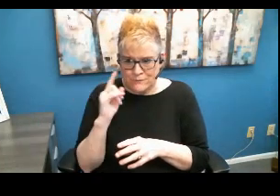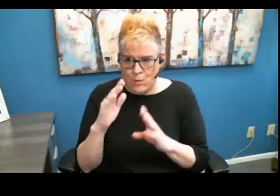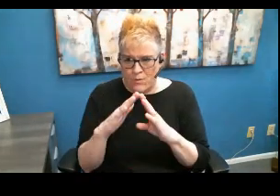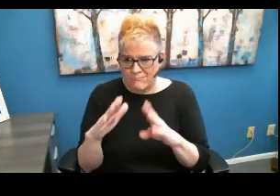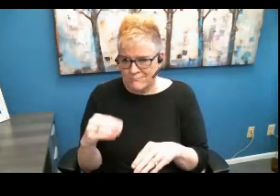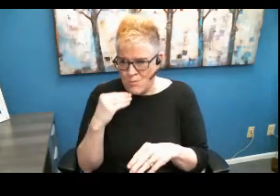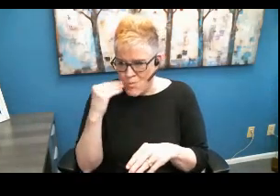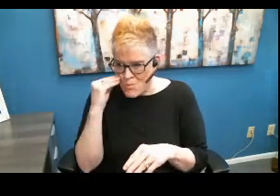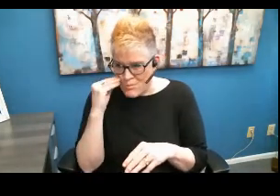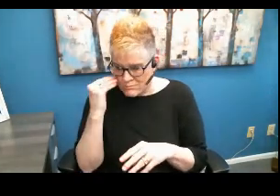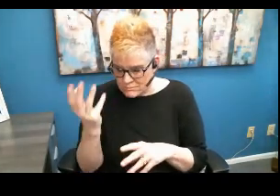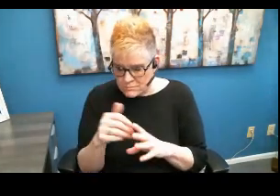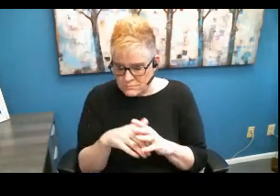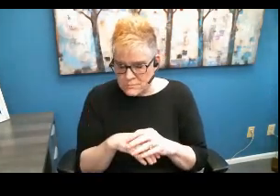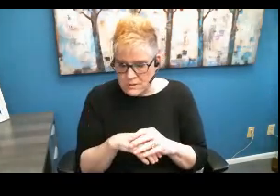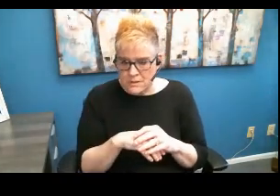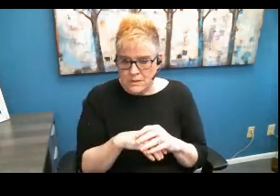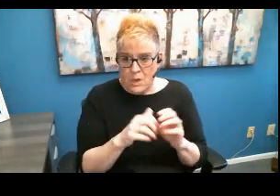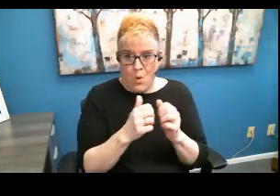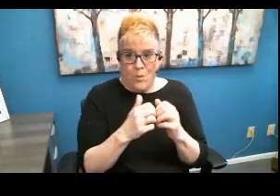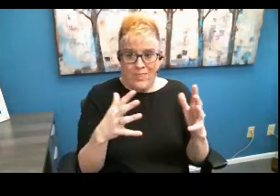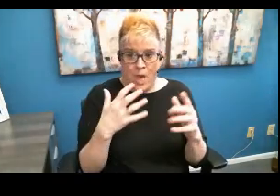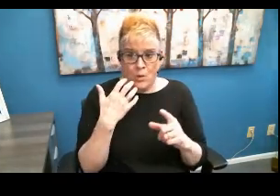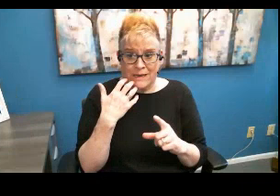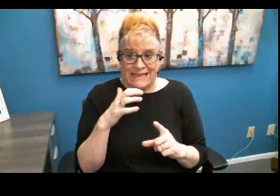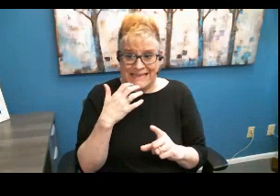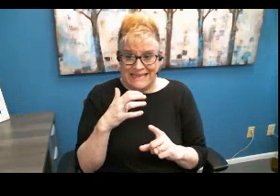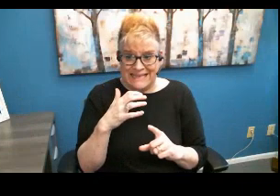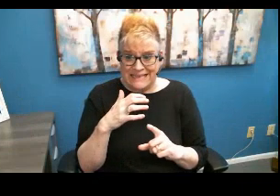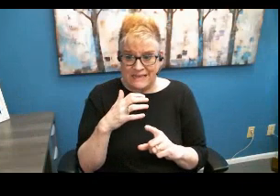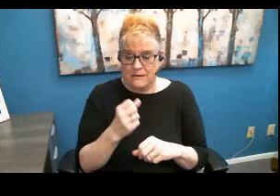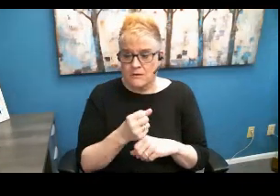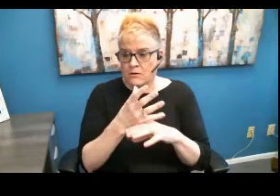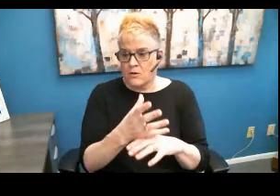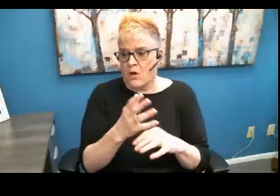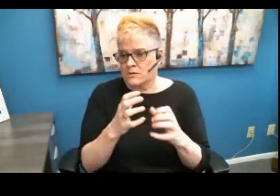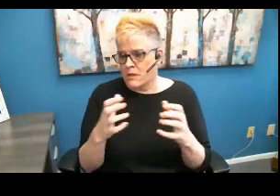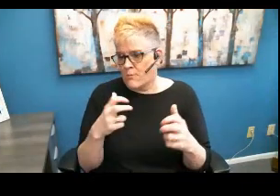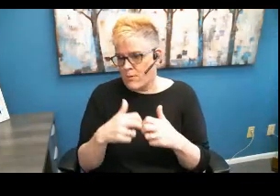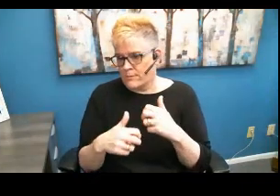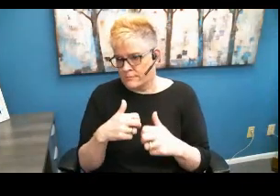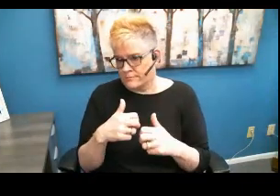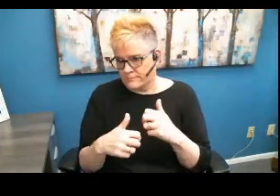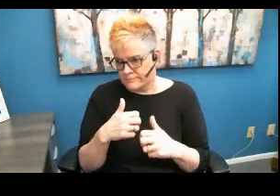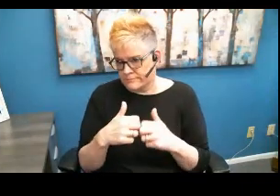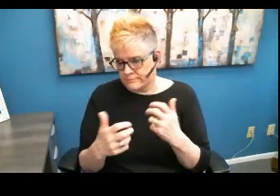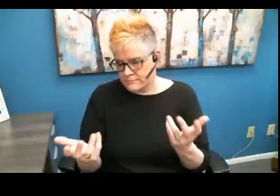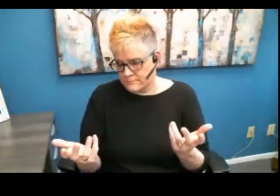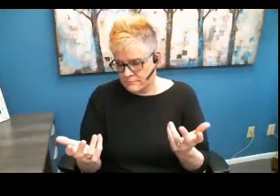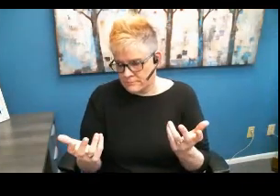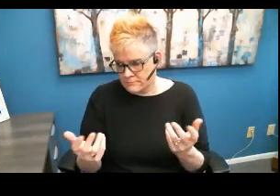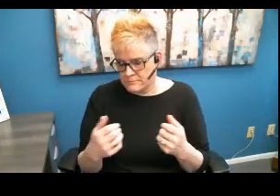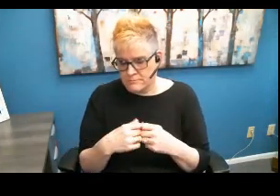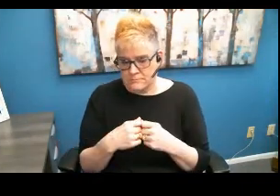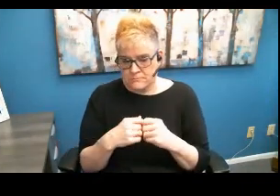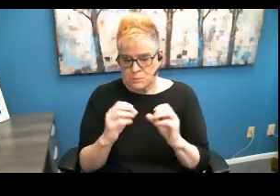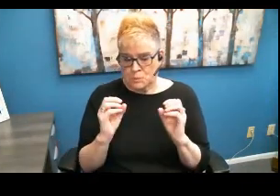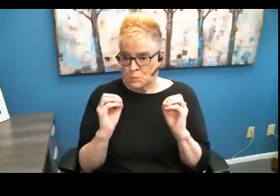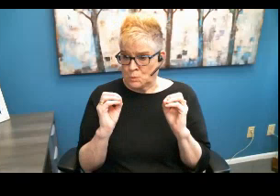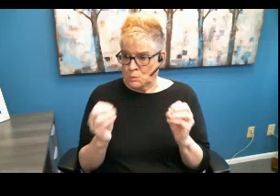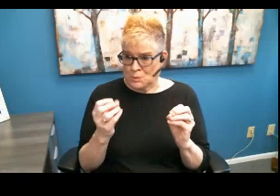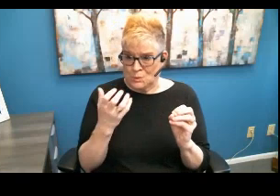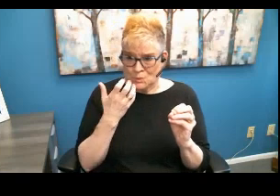least. And without heat, it causes a lot of issues, as you can imagine. And without heat in some